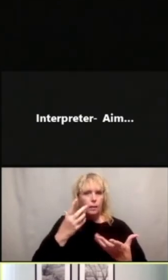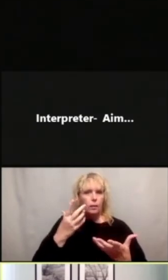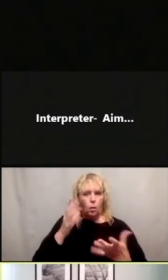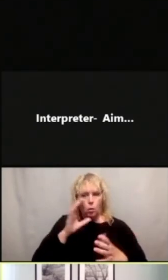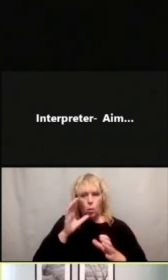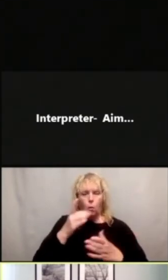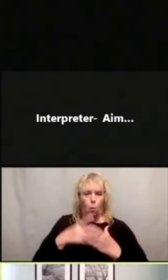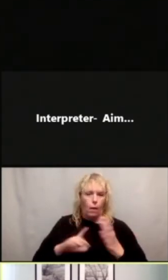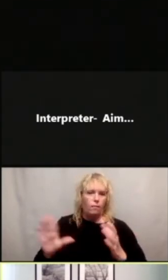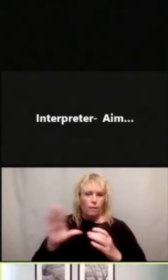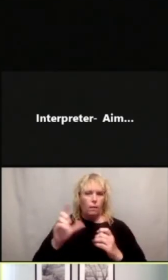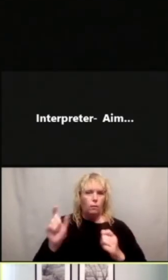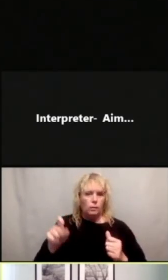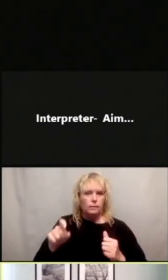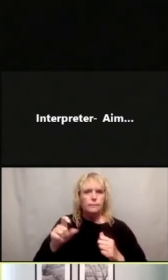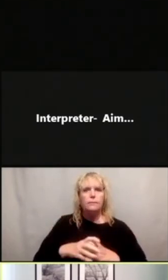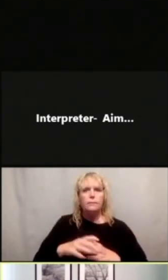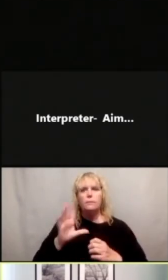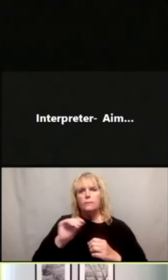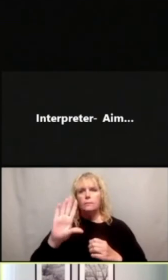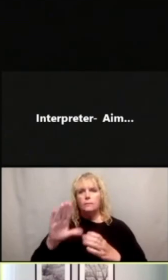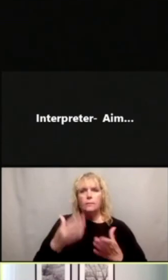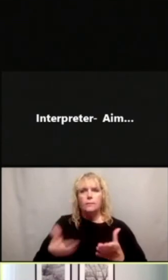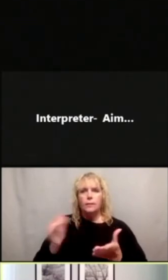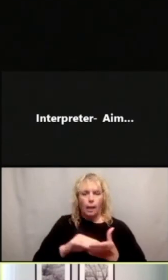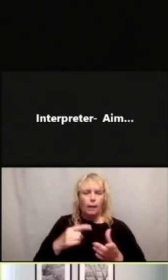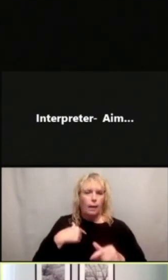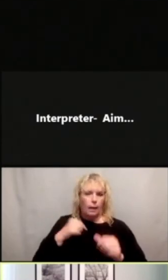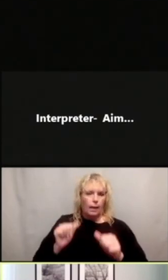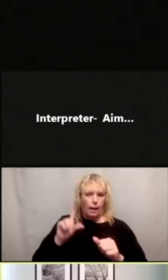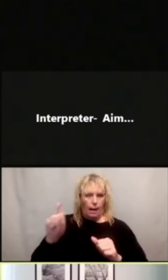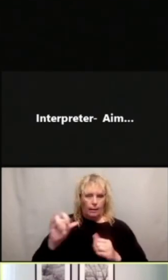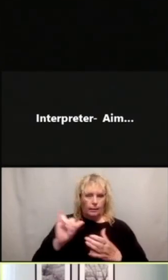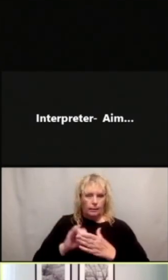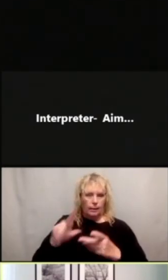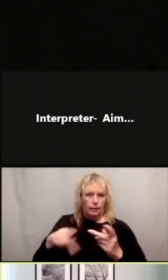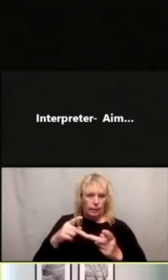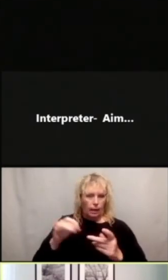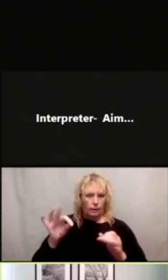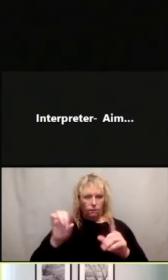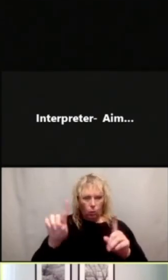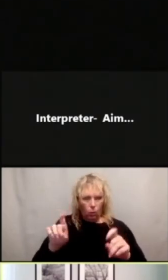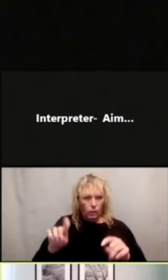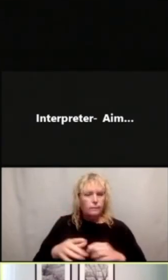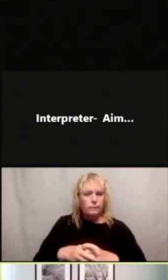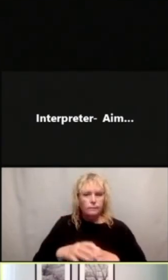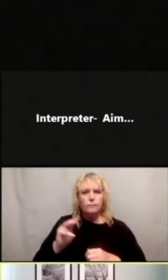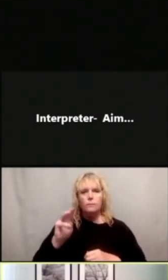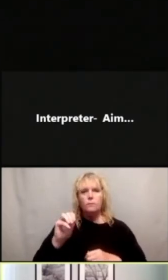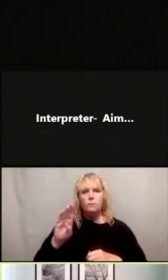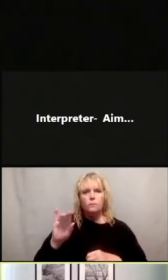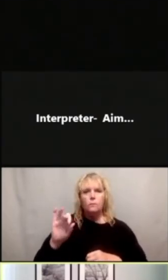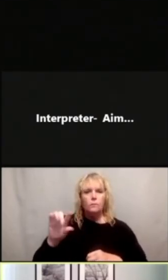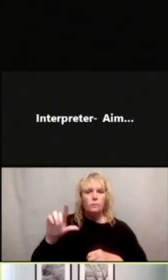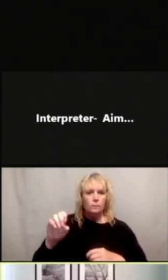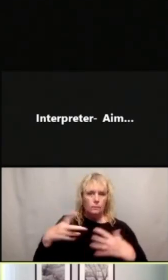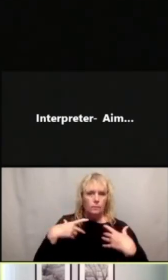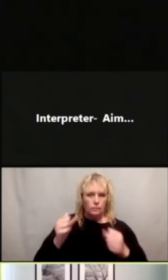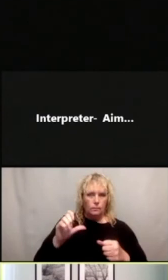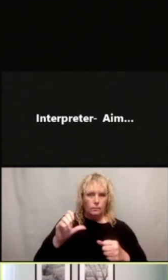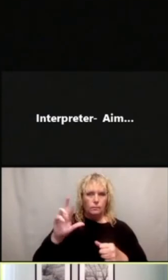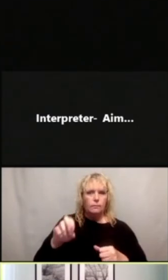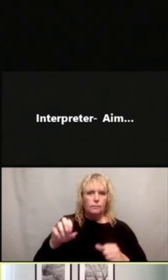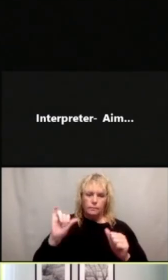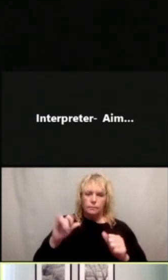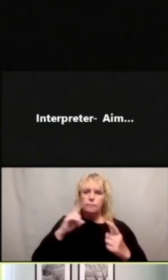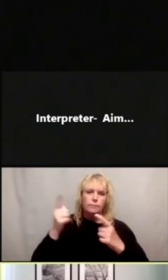need. When I, again, ask those kinds of questions about what do you wish you had, mobile healthcare was a huge one, because